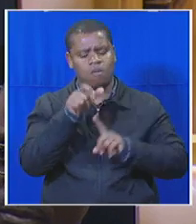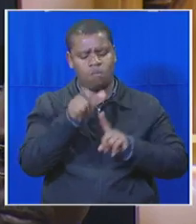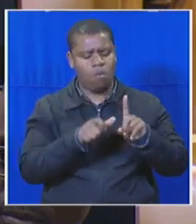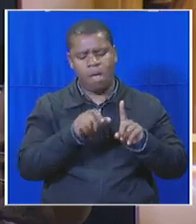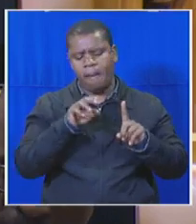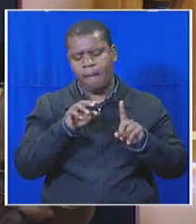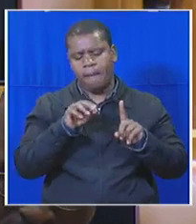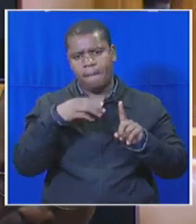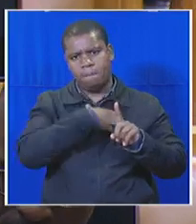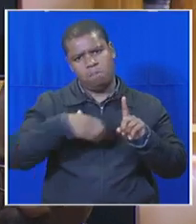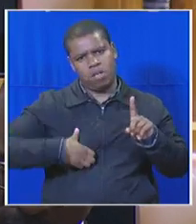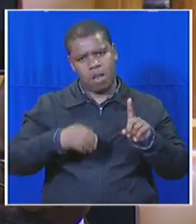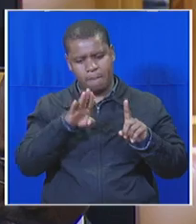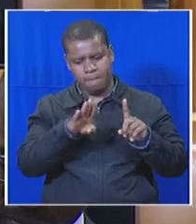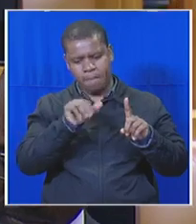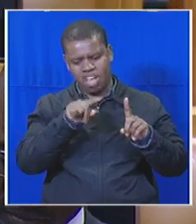Ngo-1982